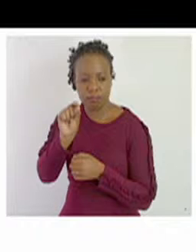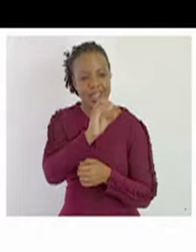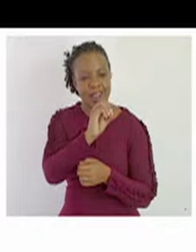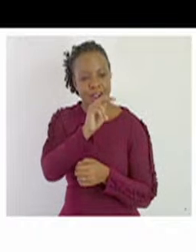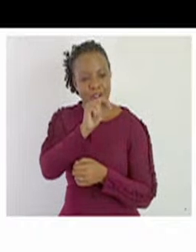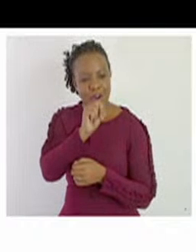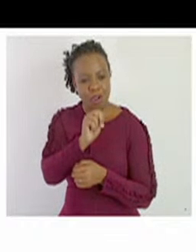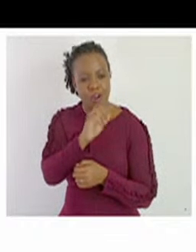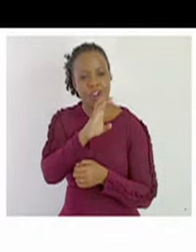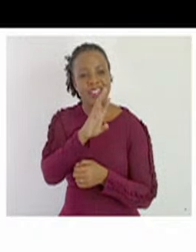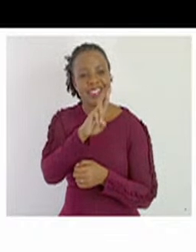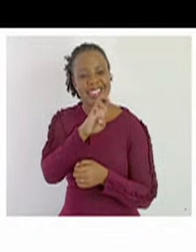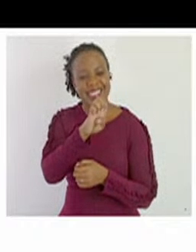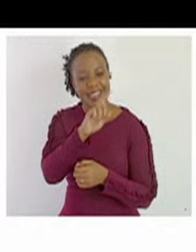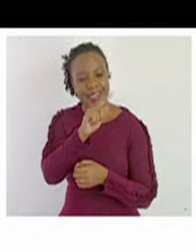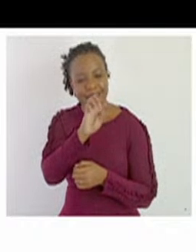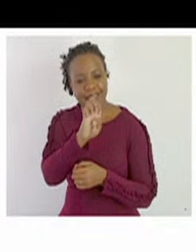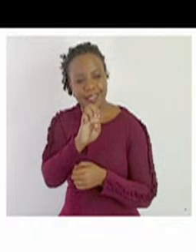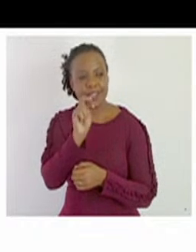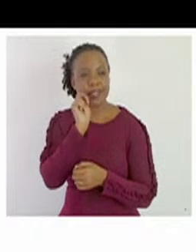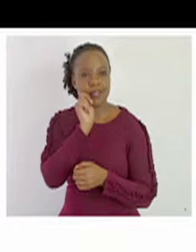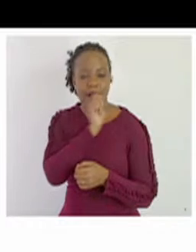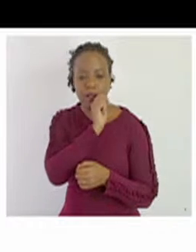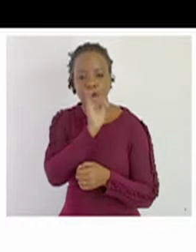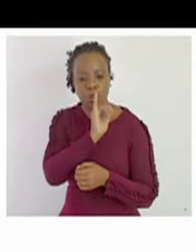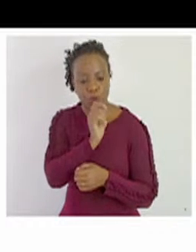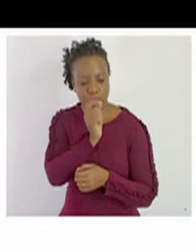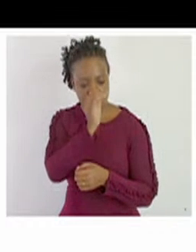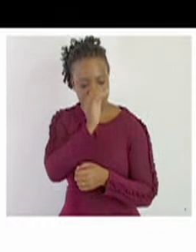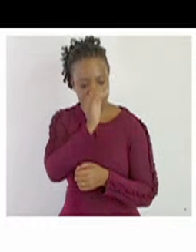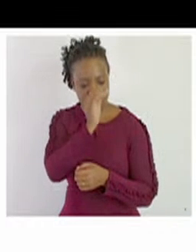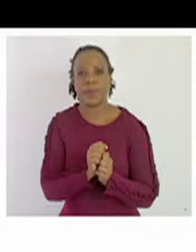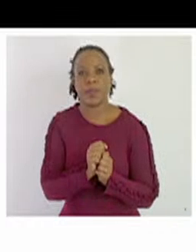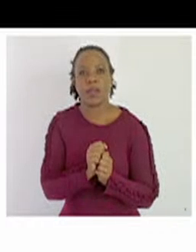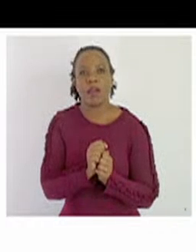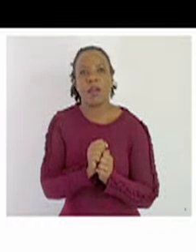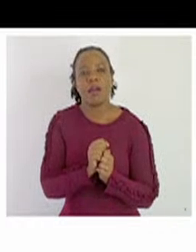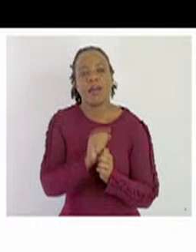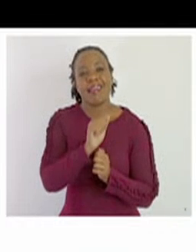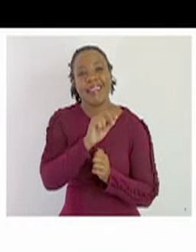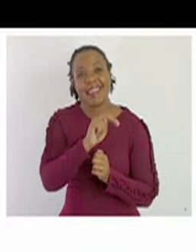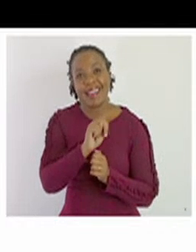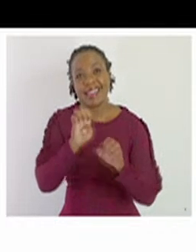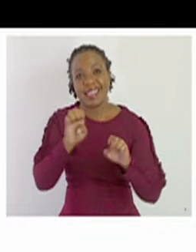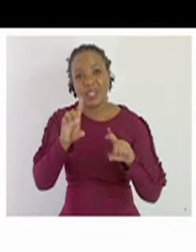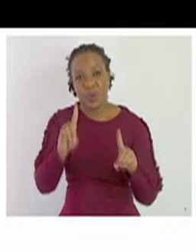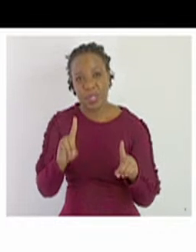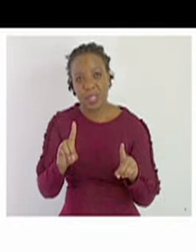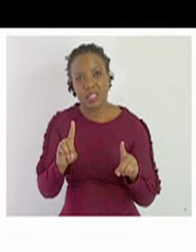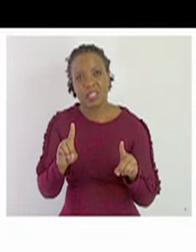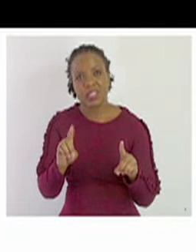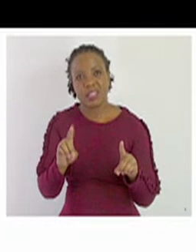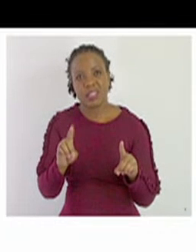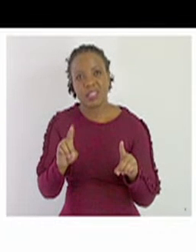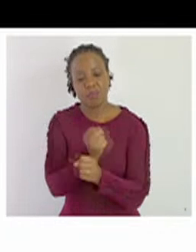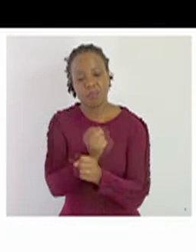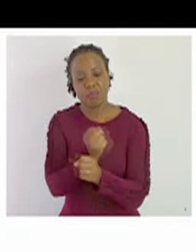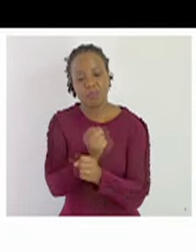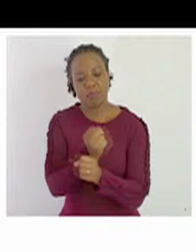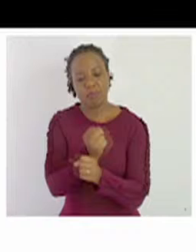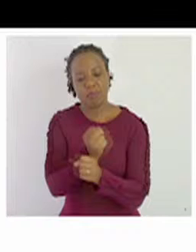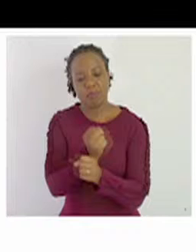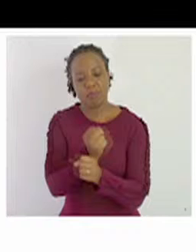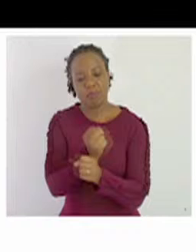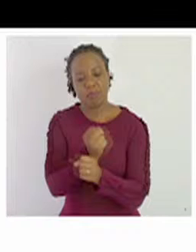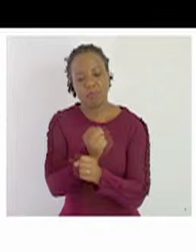and then abstract, you write the abstract noun. An example has been given for a house. An education cannot